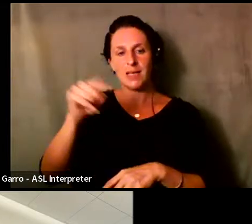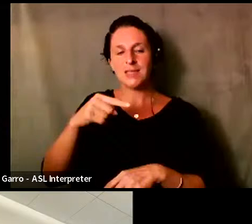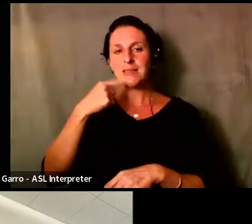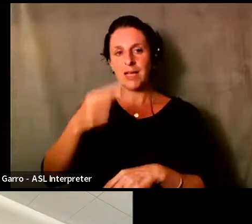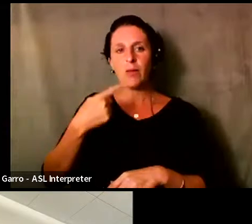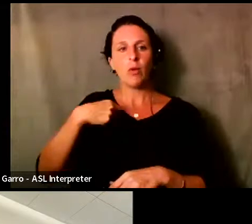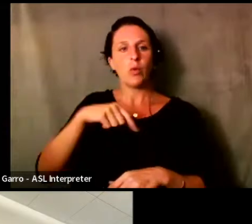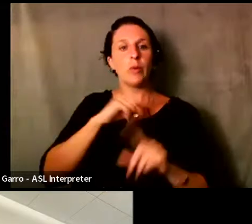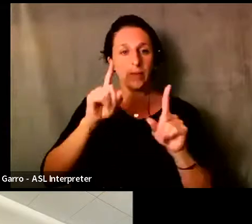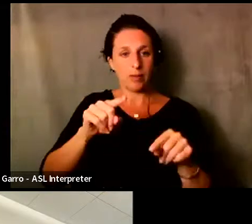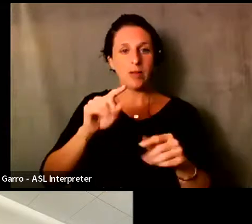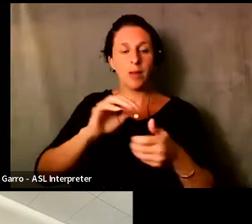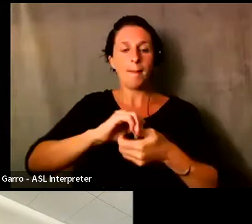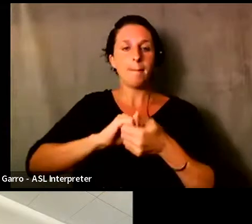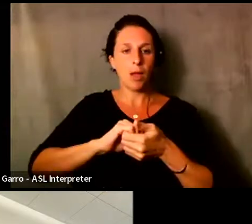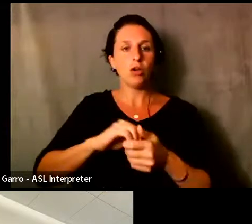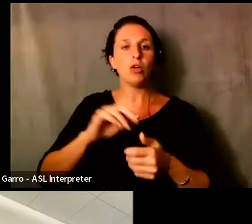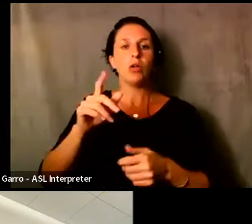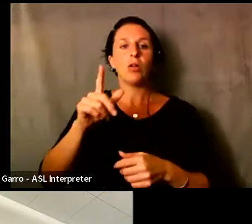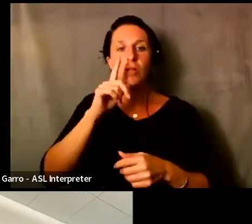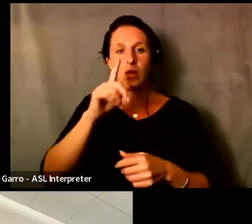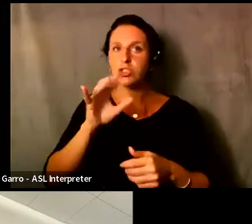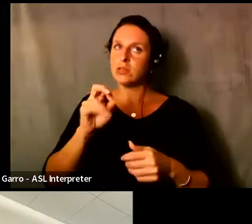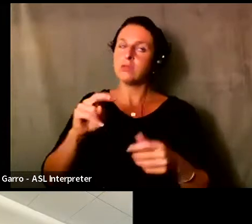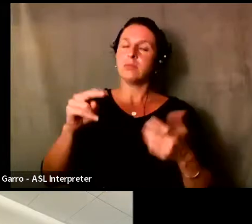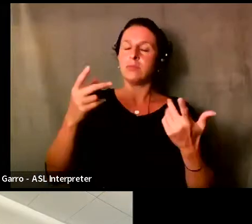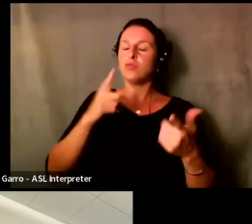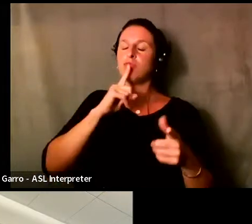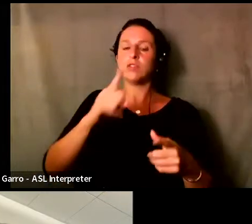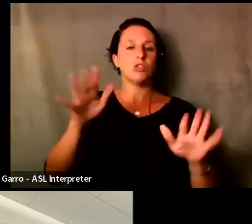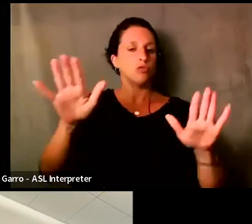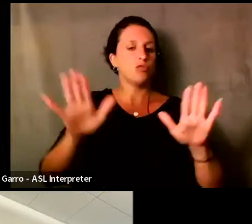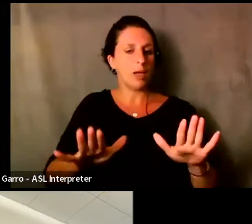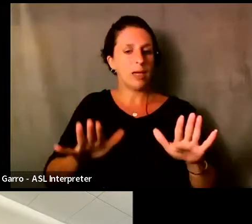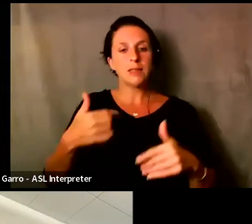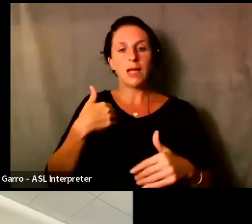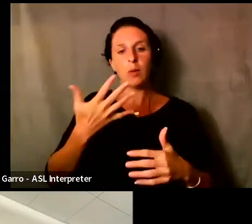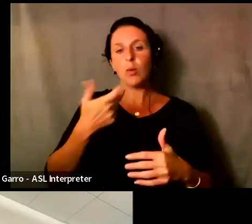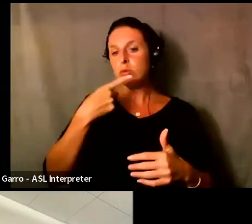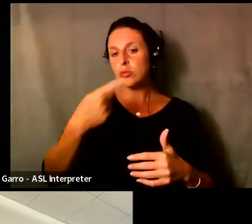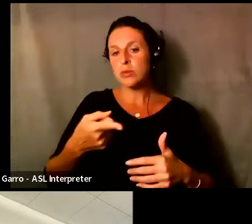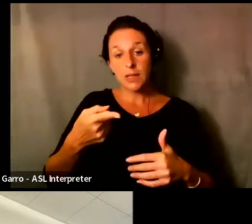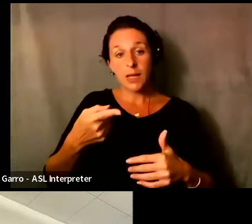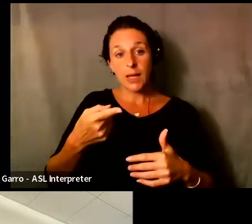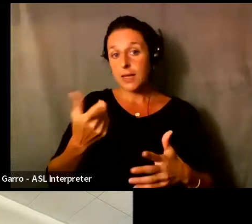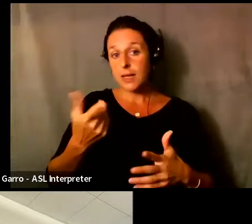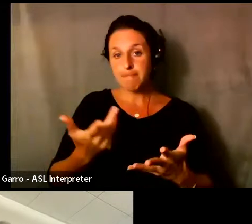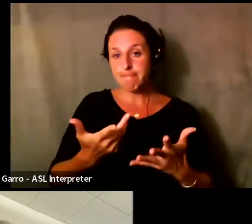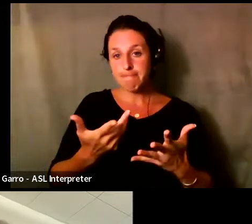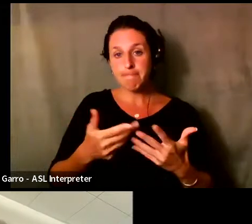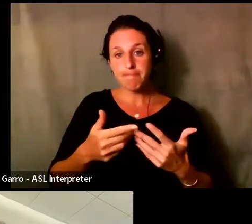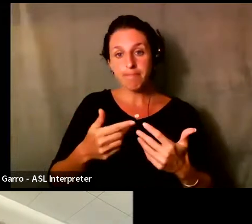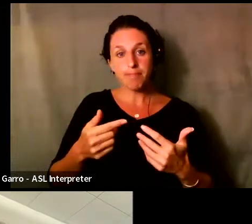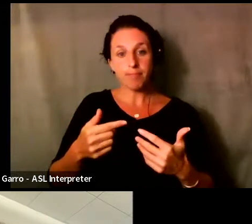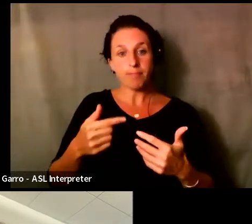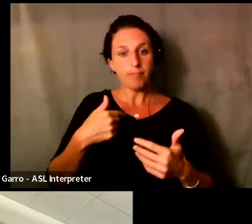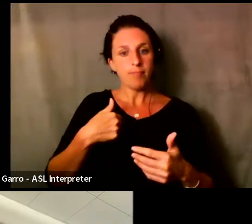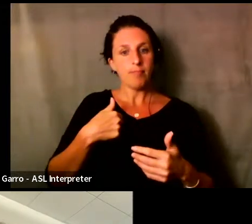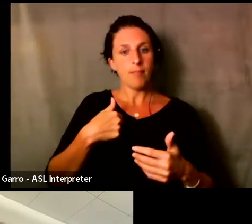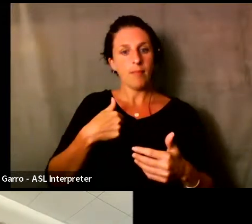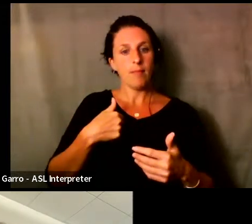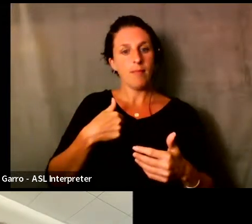partner luncheon and it was great. I wanted to say just how sad I am to